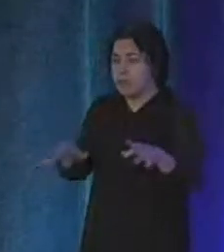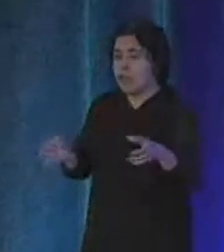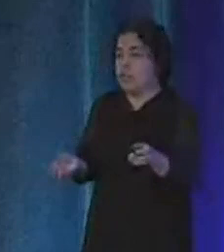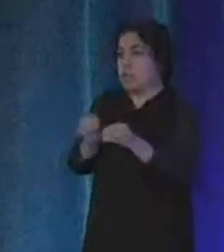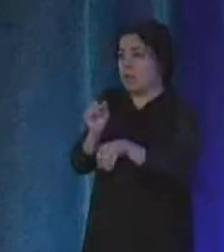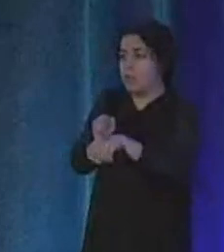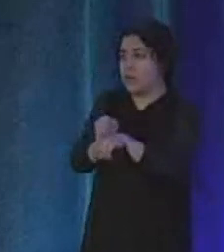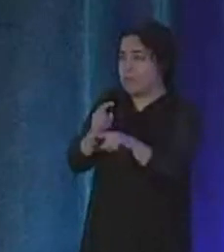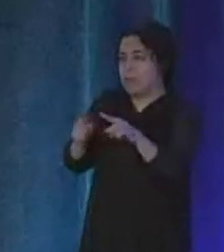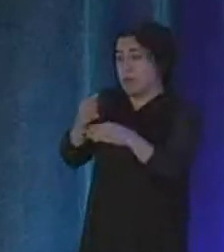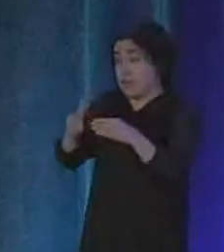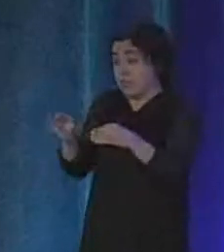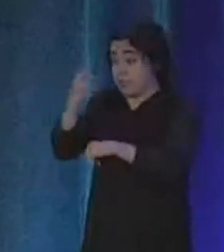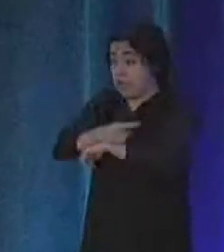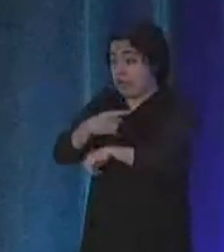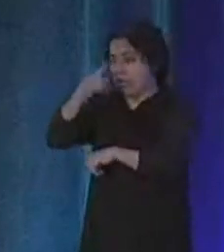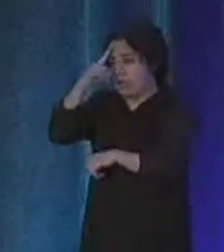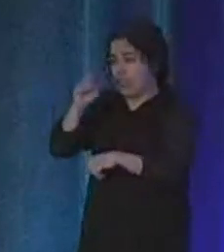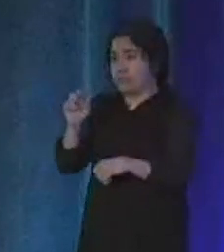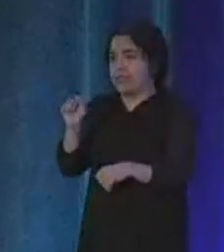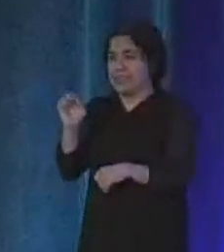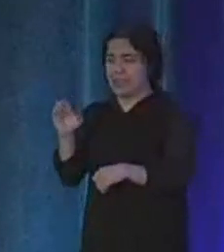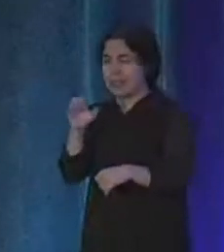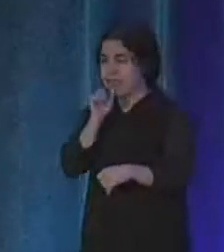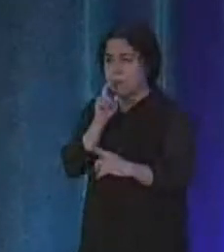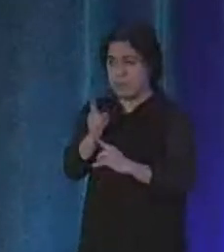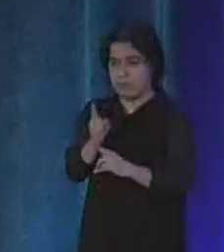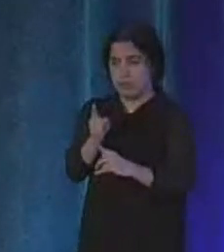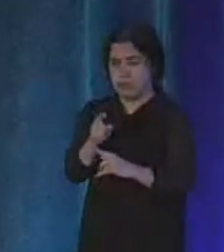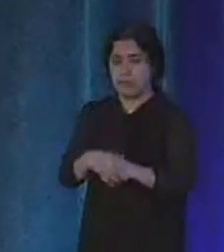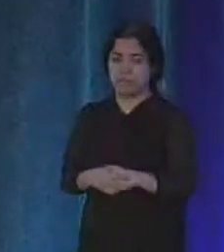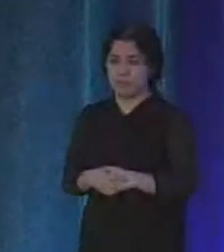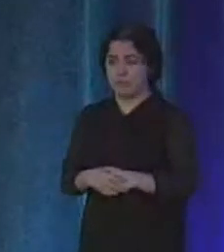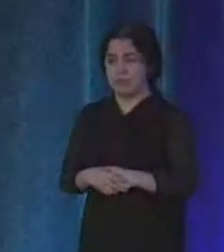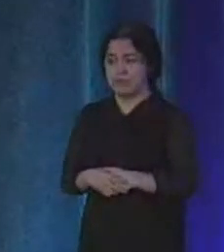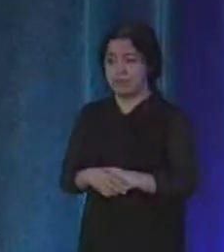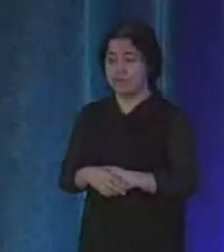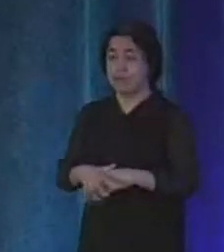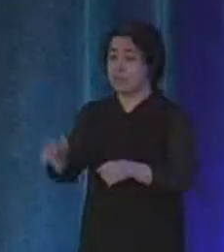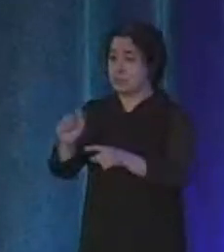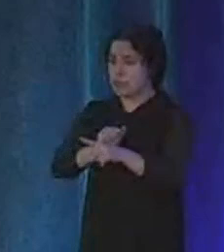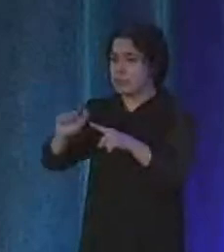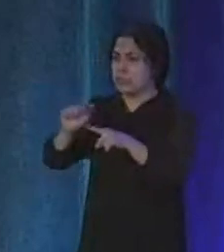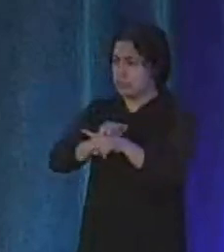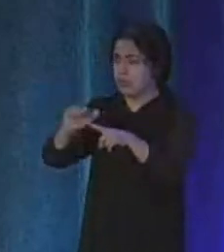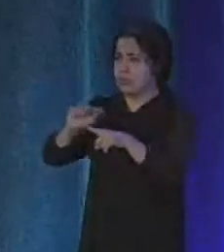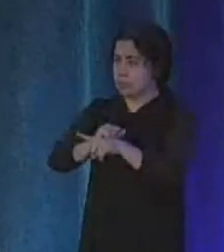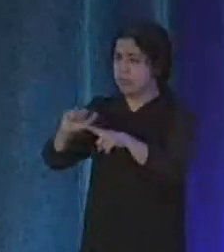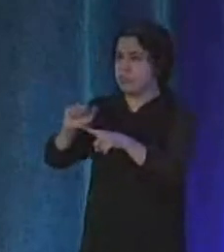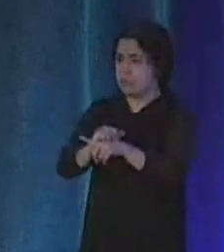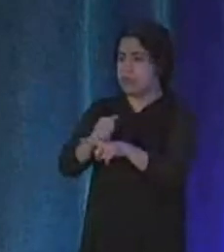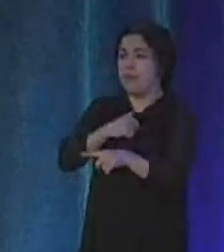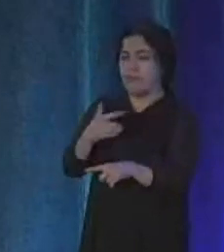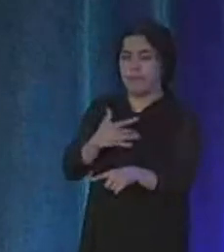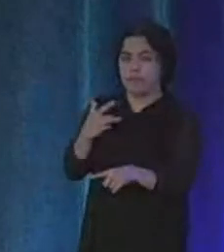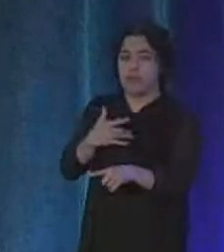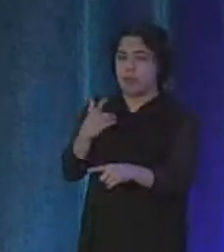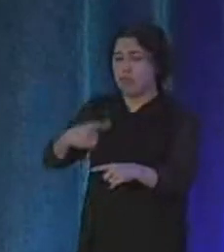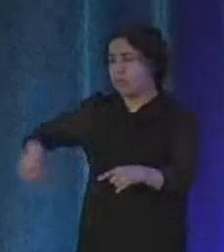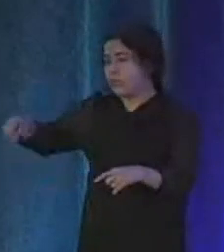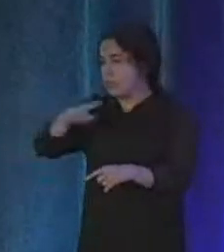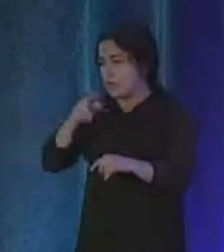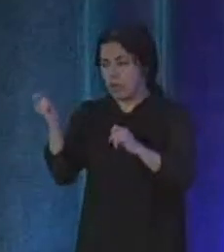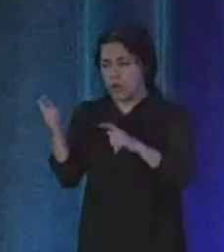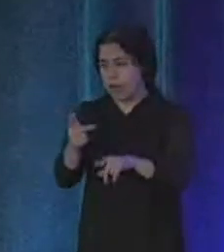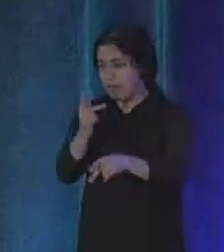at the end of the day, I think this should be seconds, not minutes. With enough practice, I really do believe that really all of us are capable of